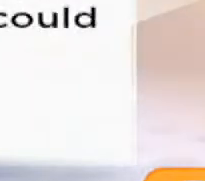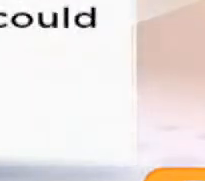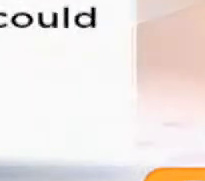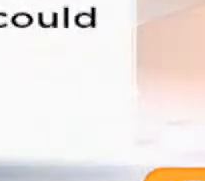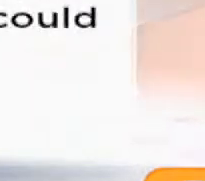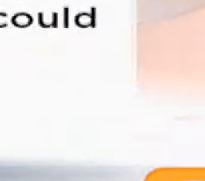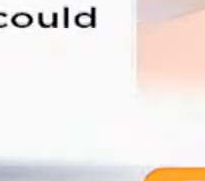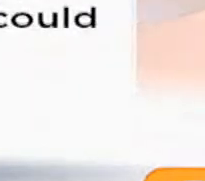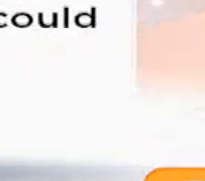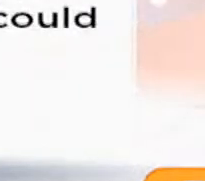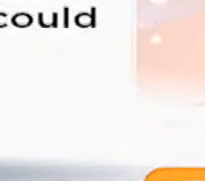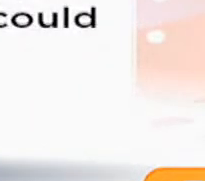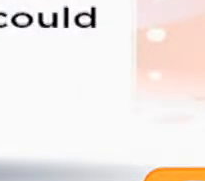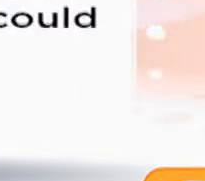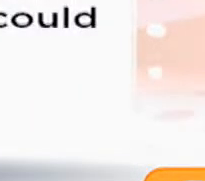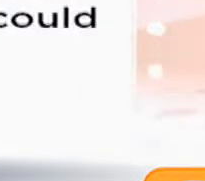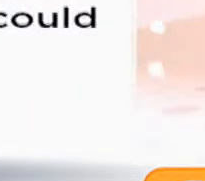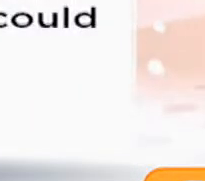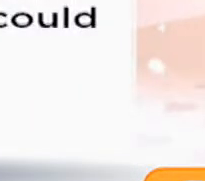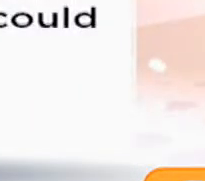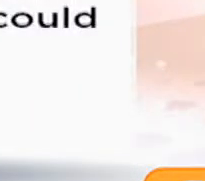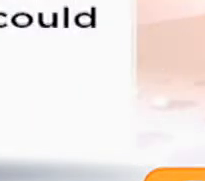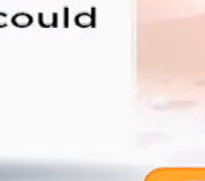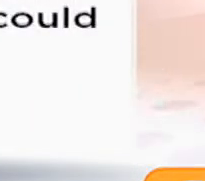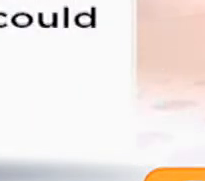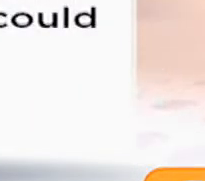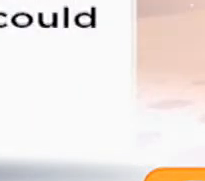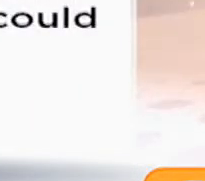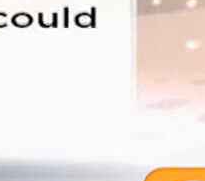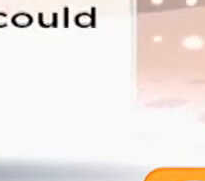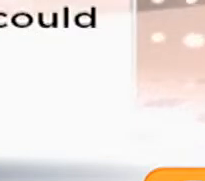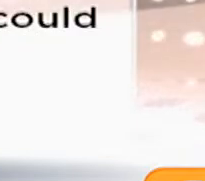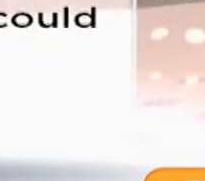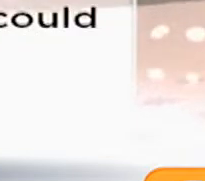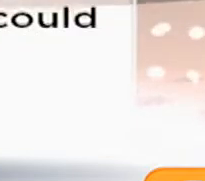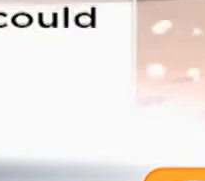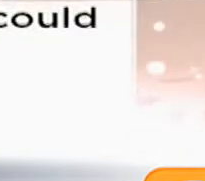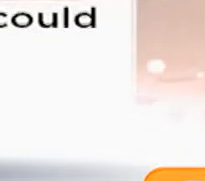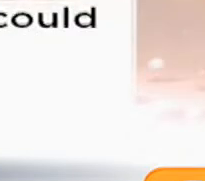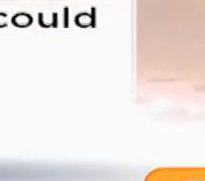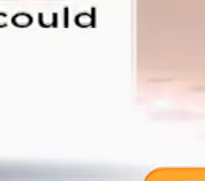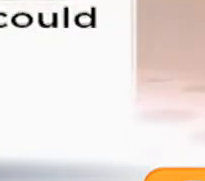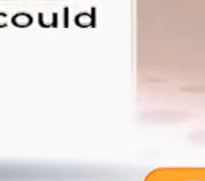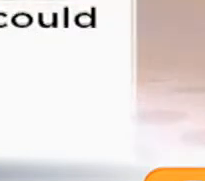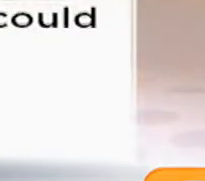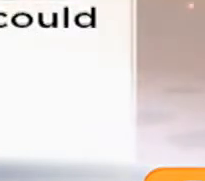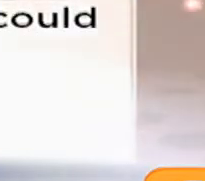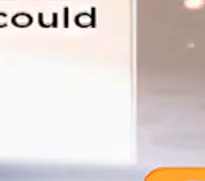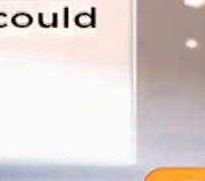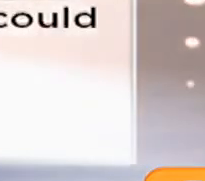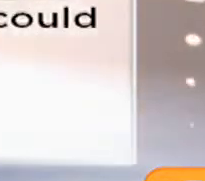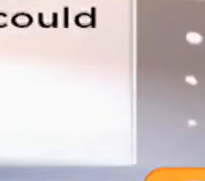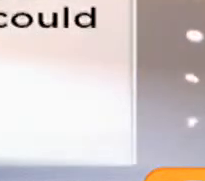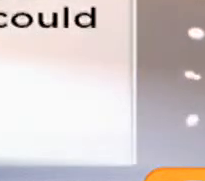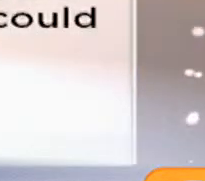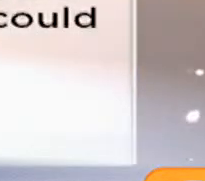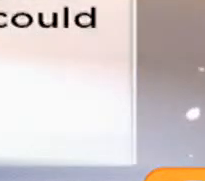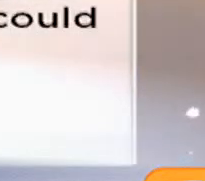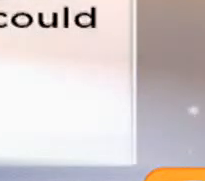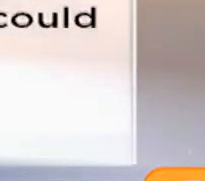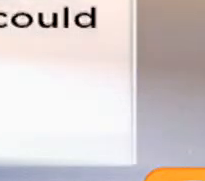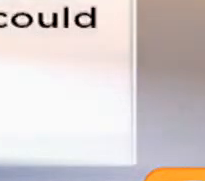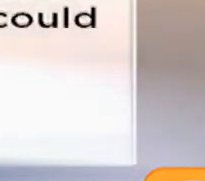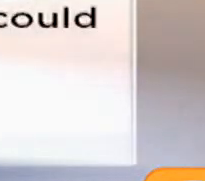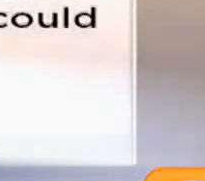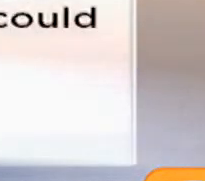one here. Lemeyan says, I got A's in mathematics, chemistry, and biology. Wanted to become a doctor, but because I didn't do so well in other subjects,